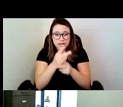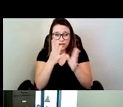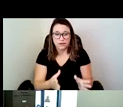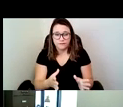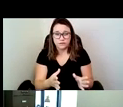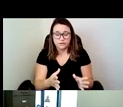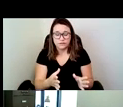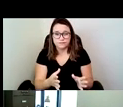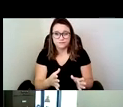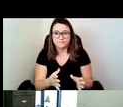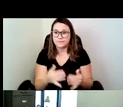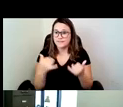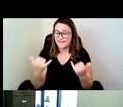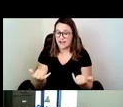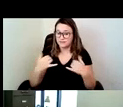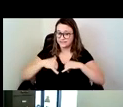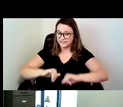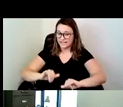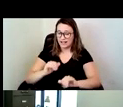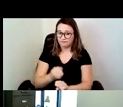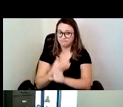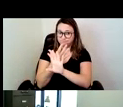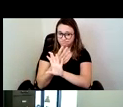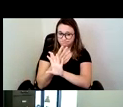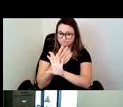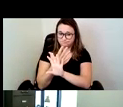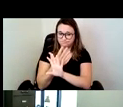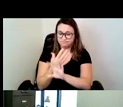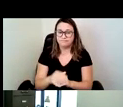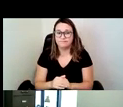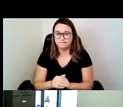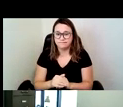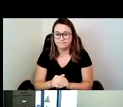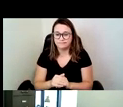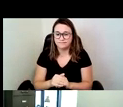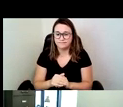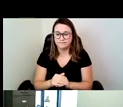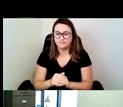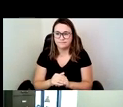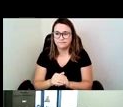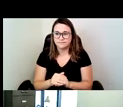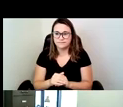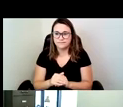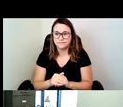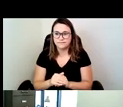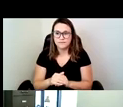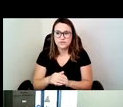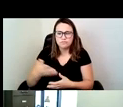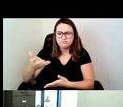now virtual caregiver discussion group meetings, caregivers share their experiences and find peer